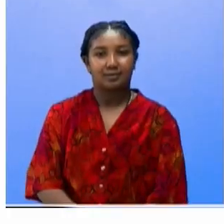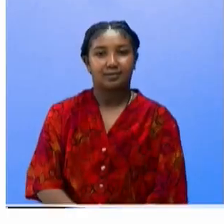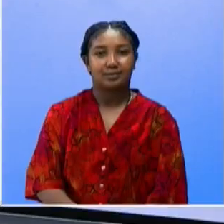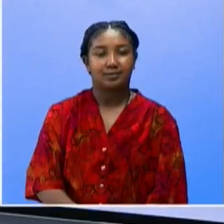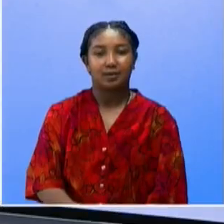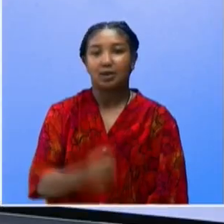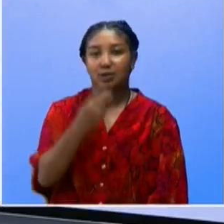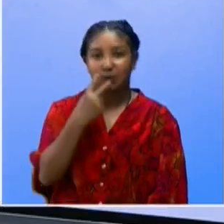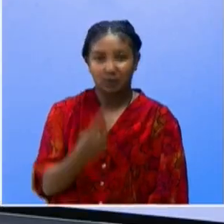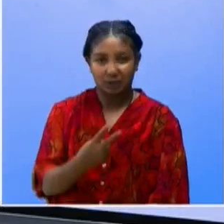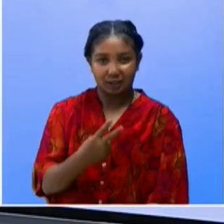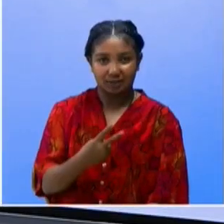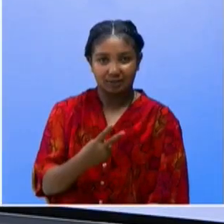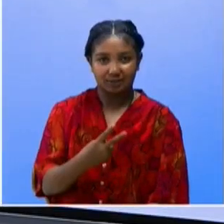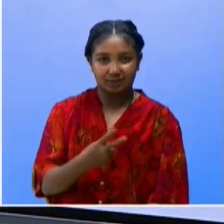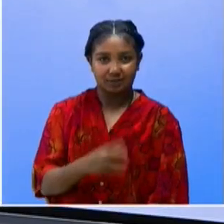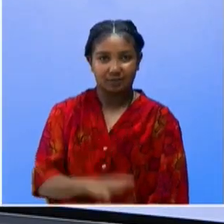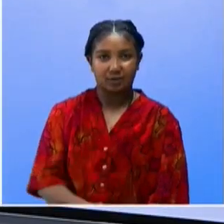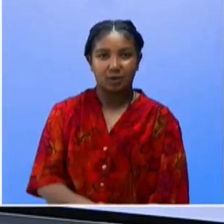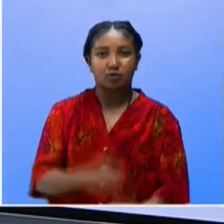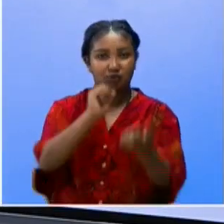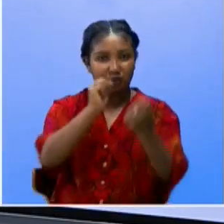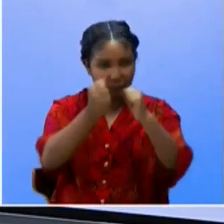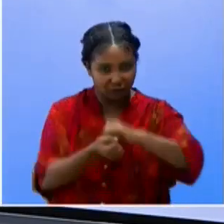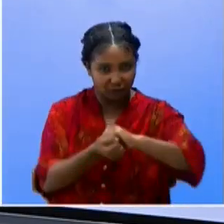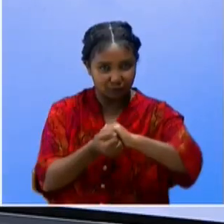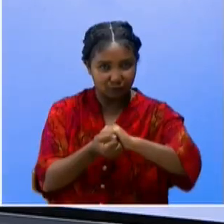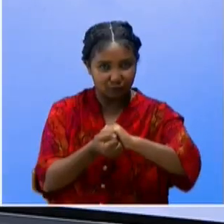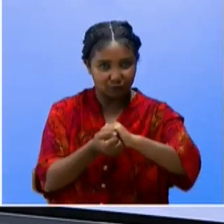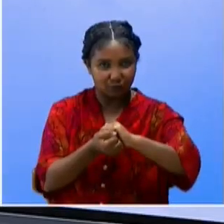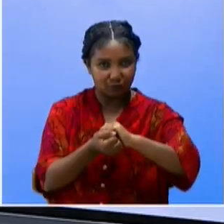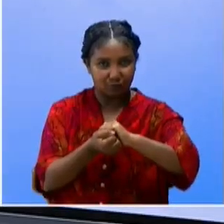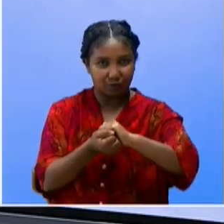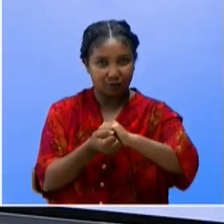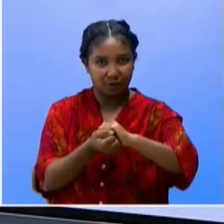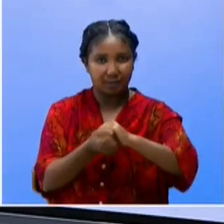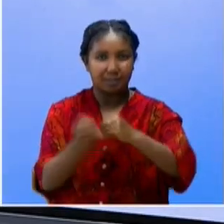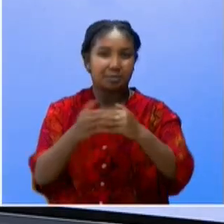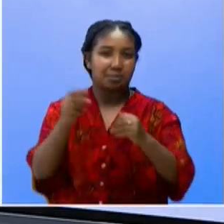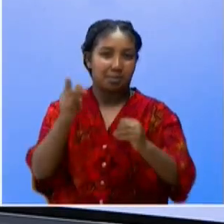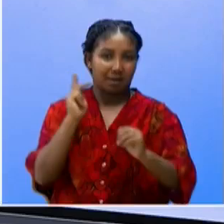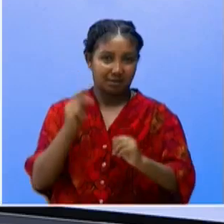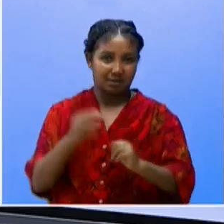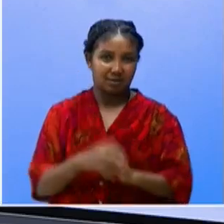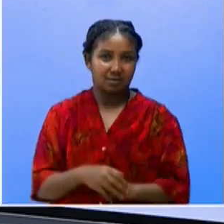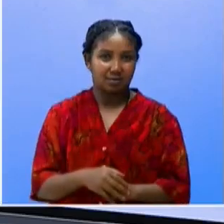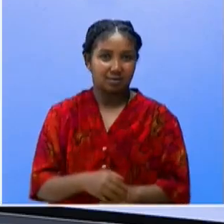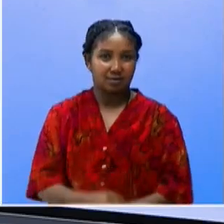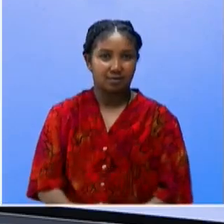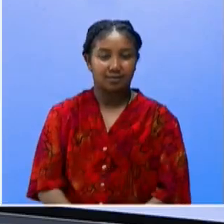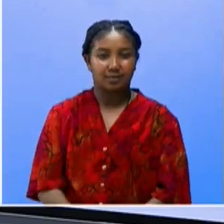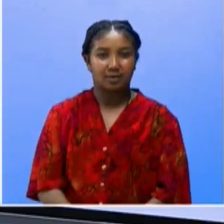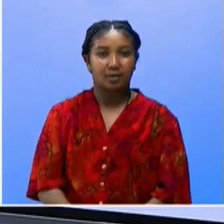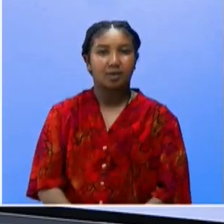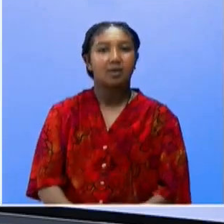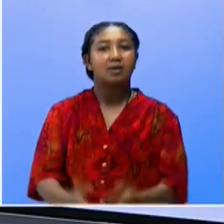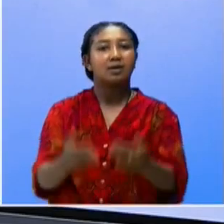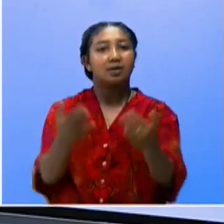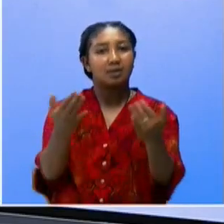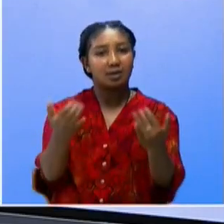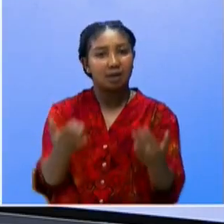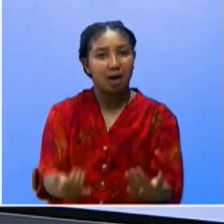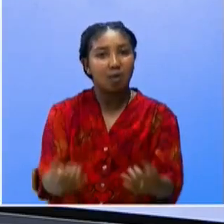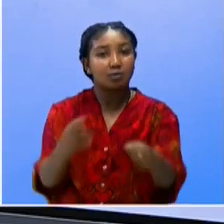Look. You change it into simple past. Nice. Now